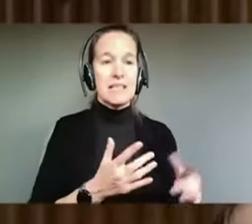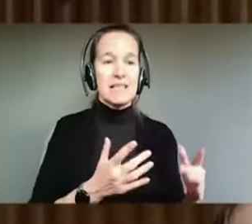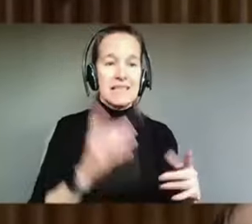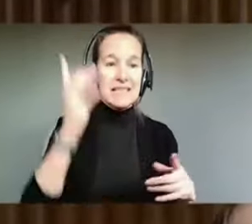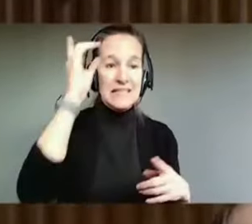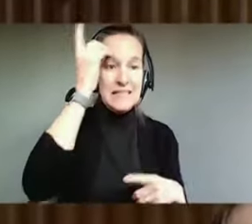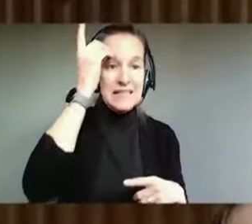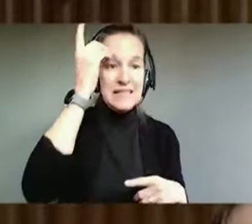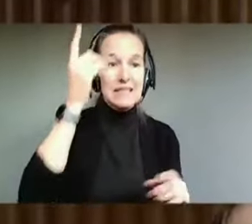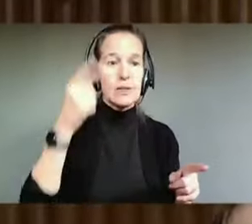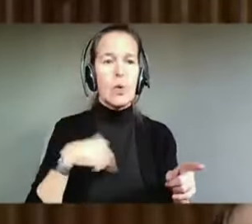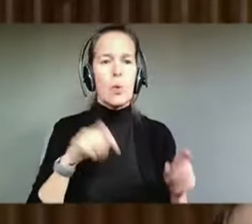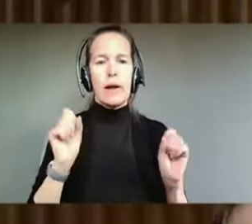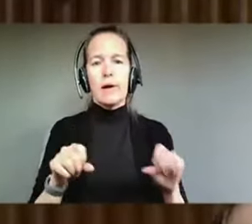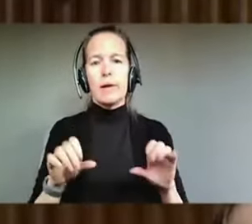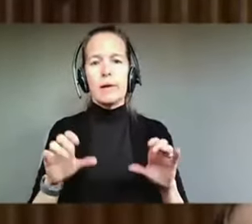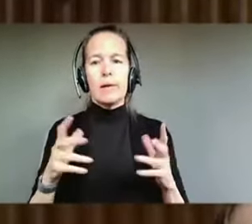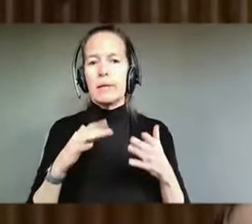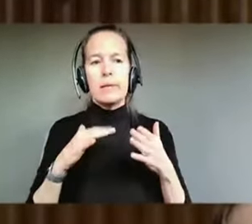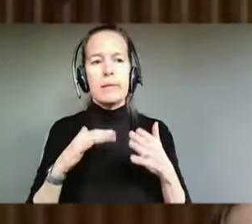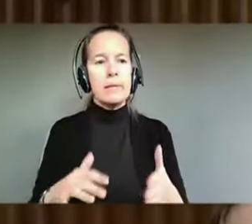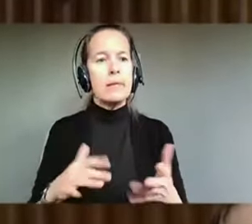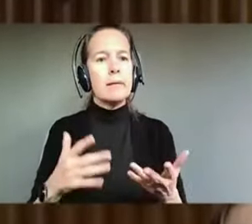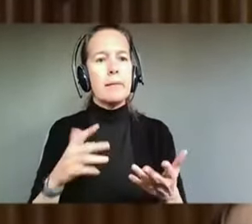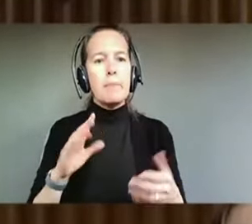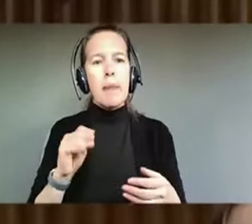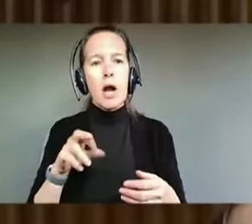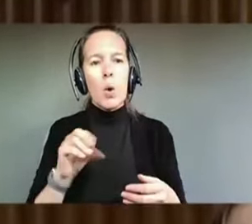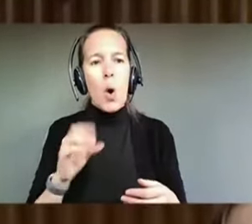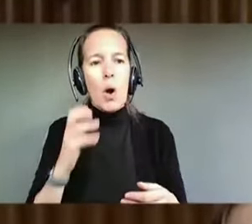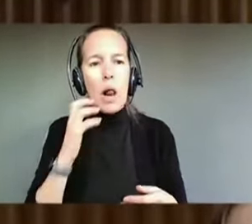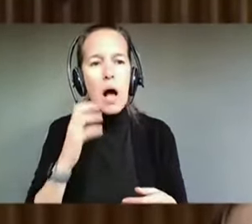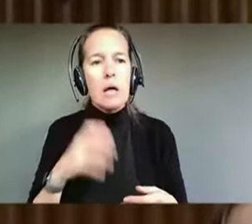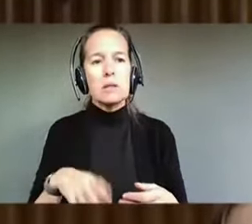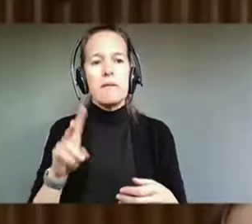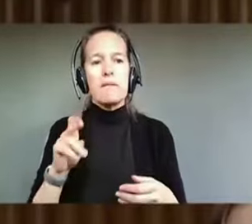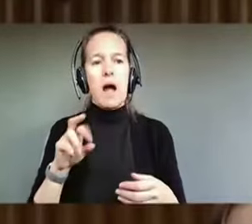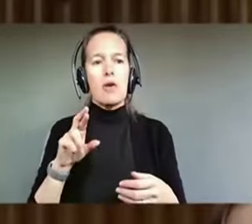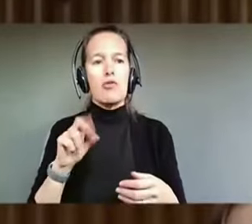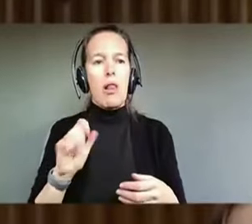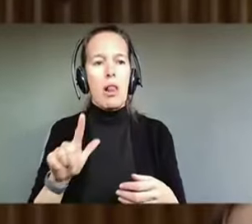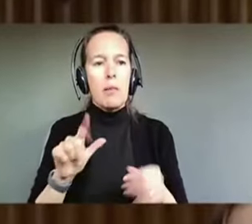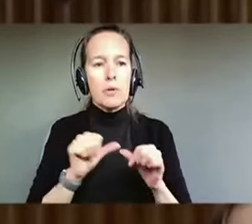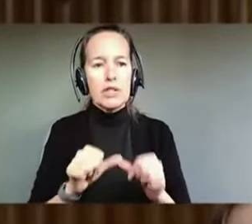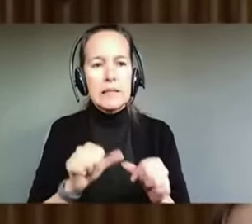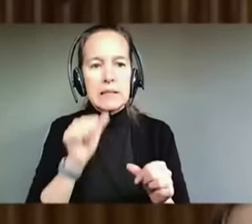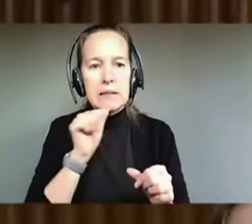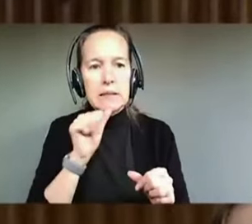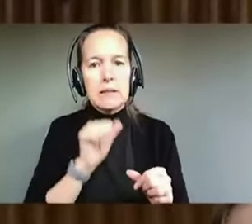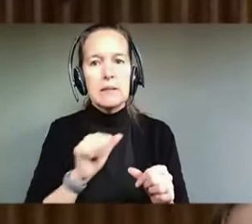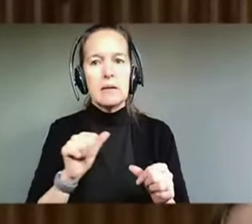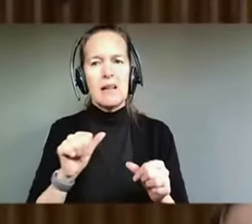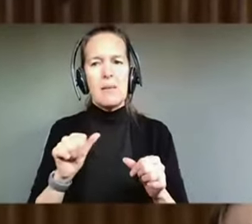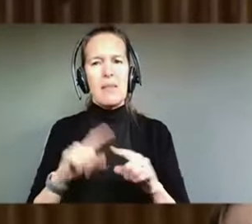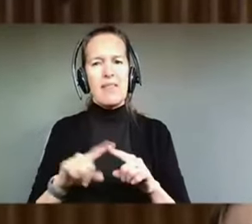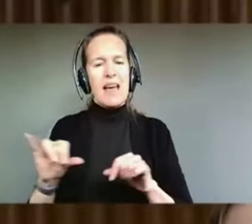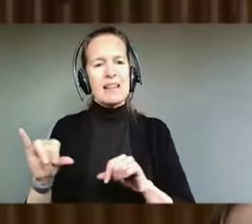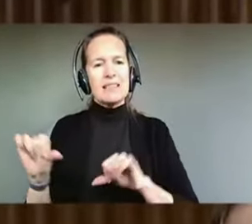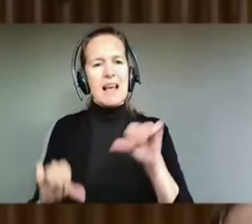around microclots or viral persistence. The science is happening on such a small scale,